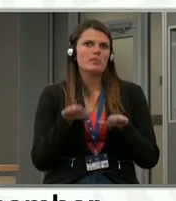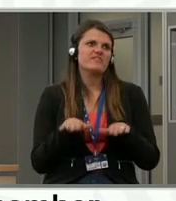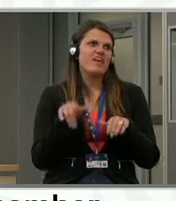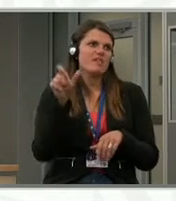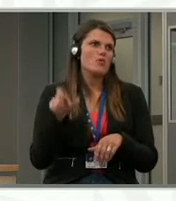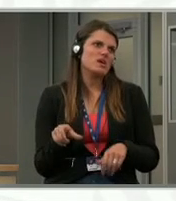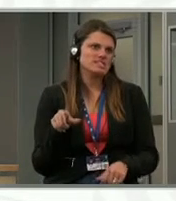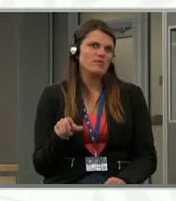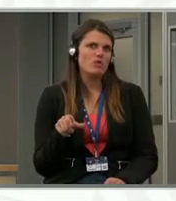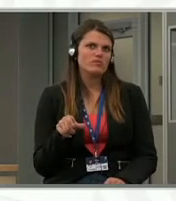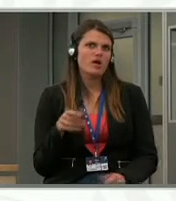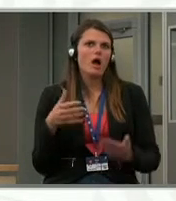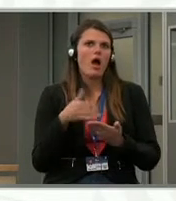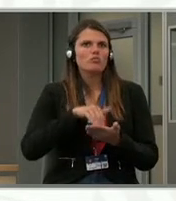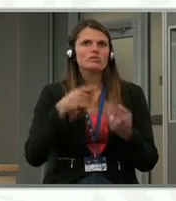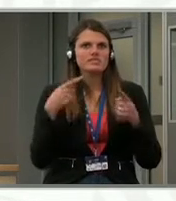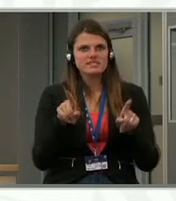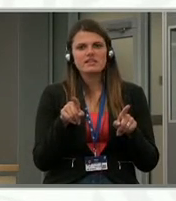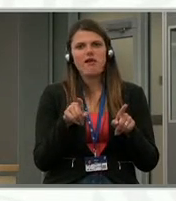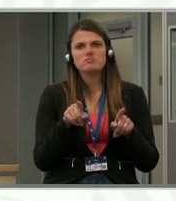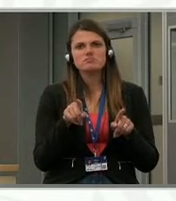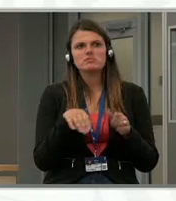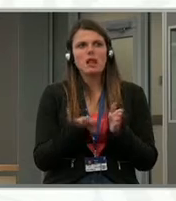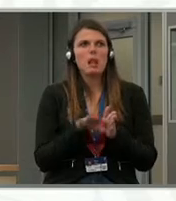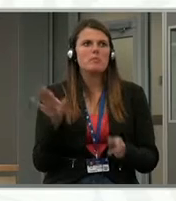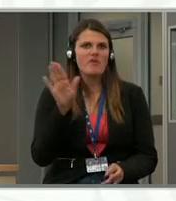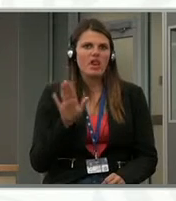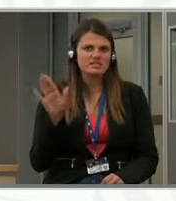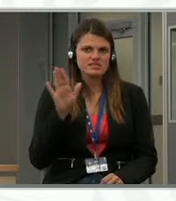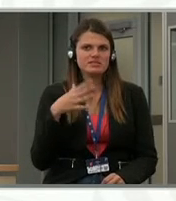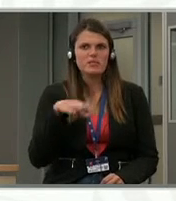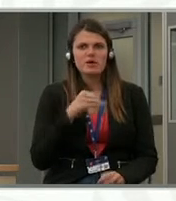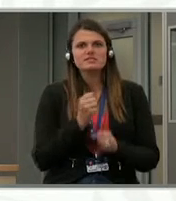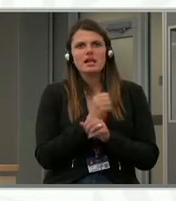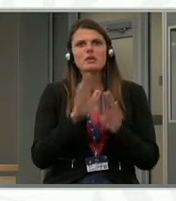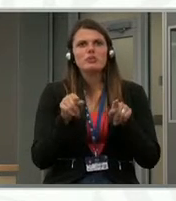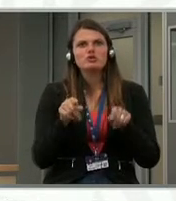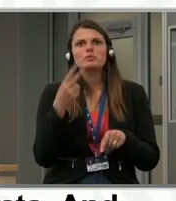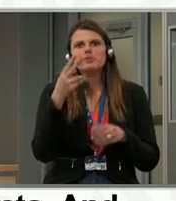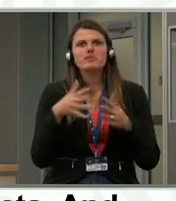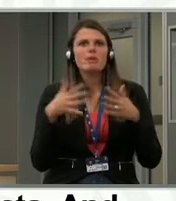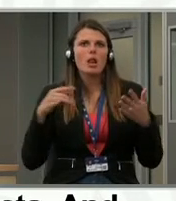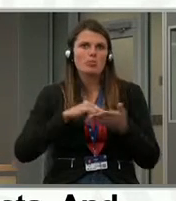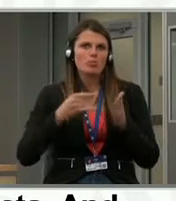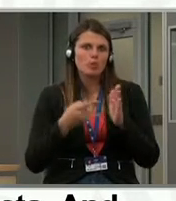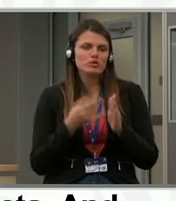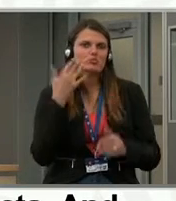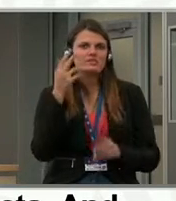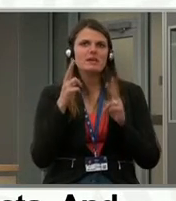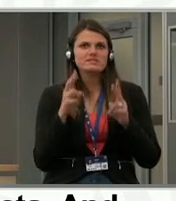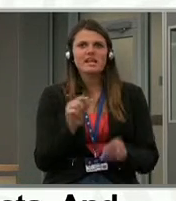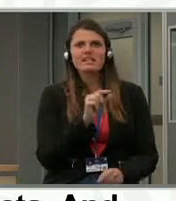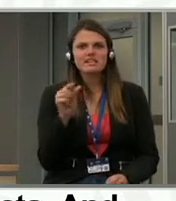were working hard on this, on these two projects, and hope that we will be able to give you some news about them